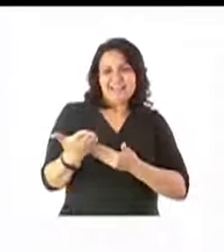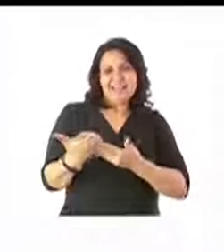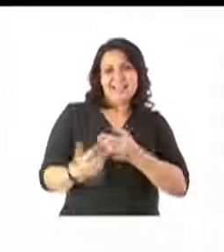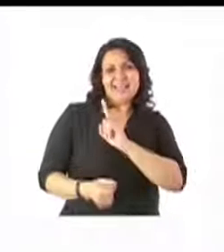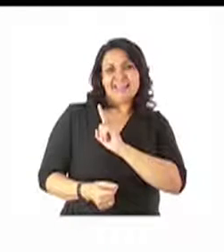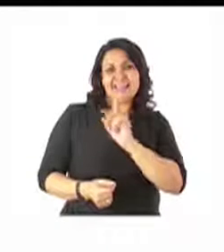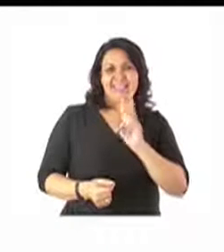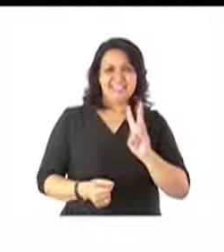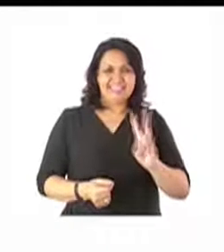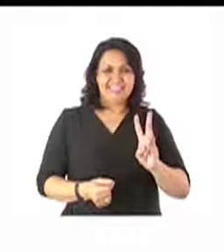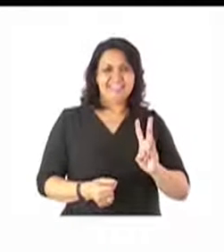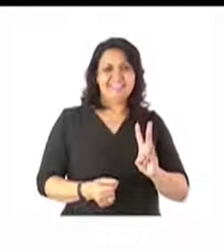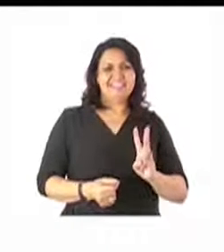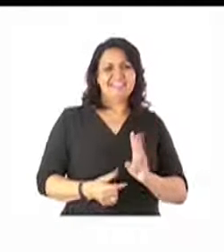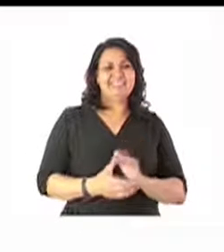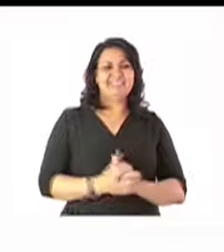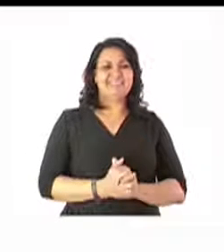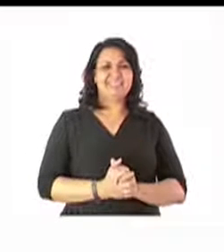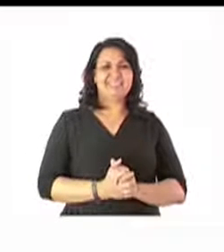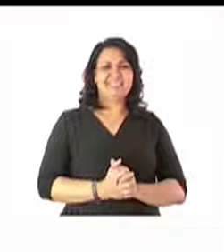our exercise?